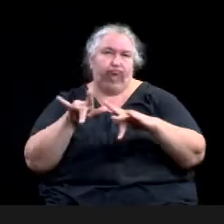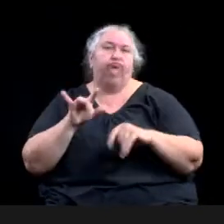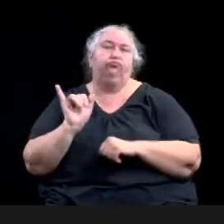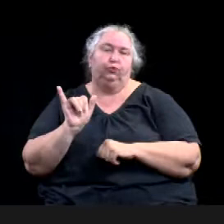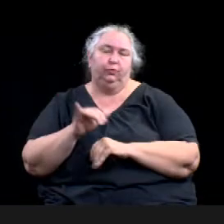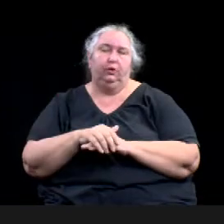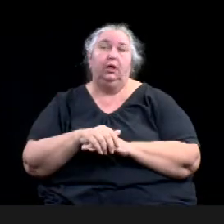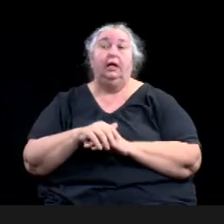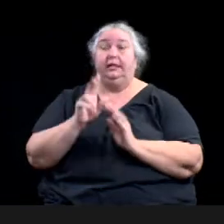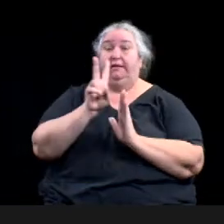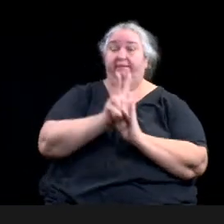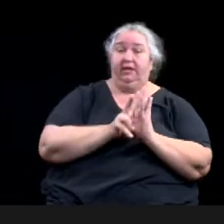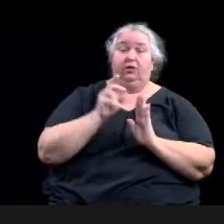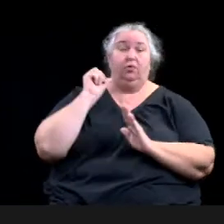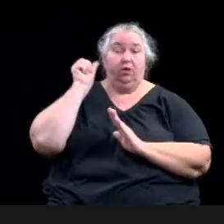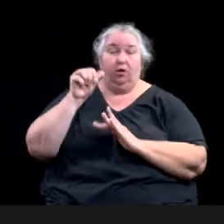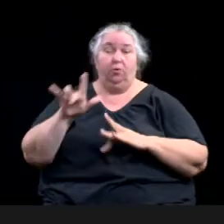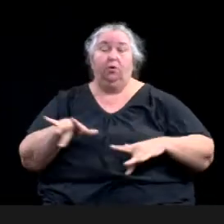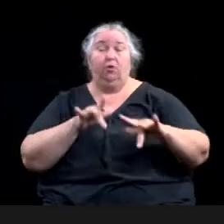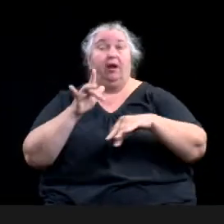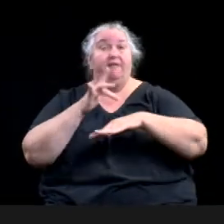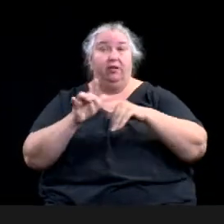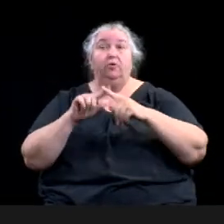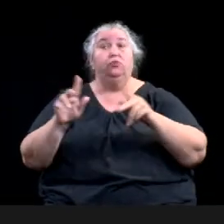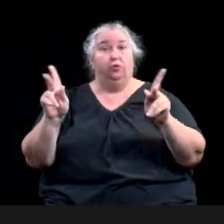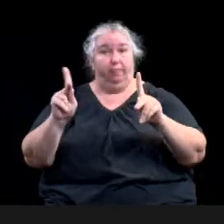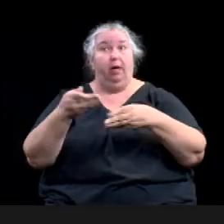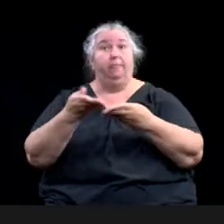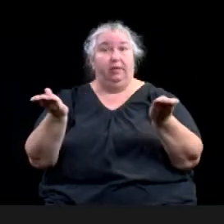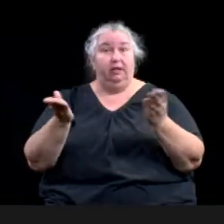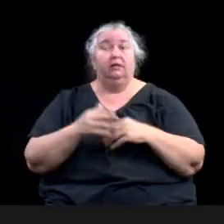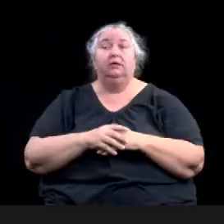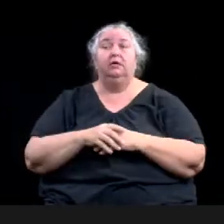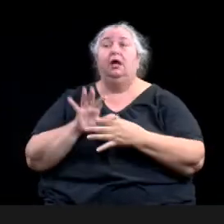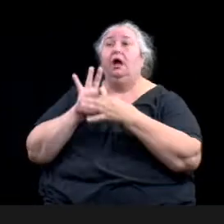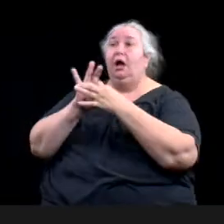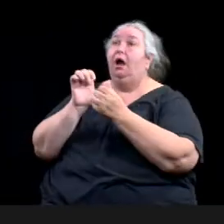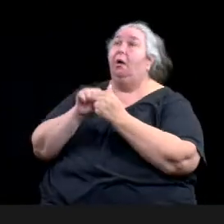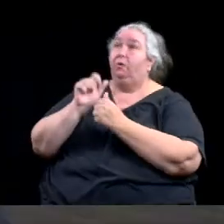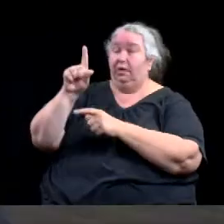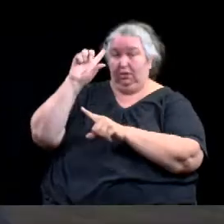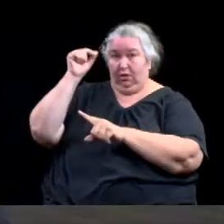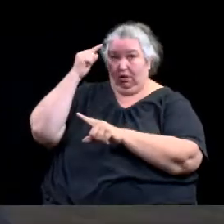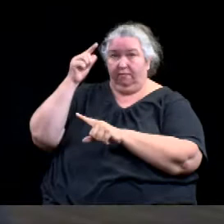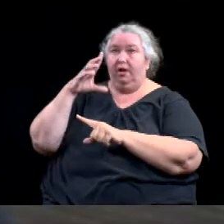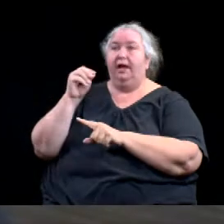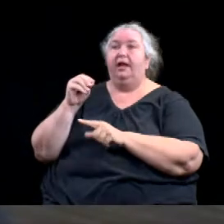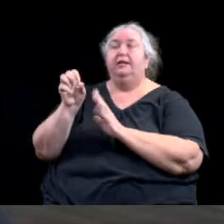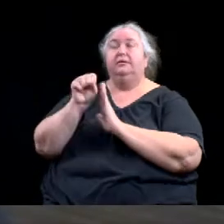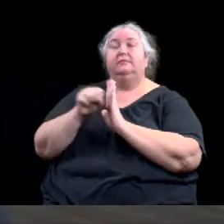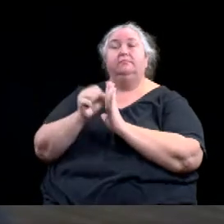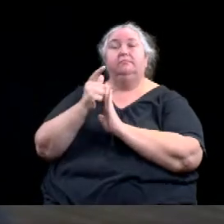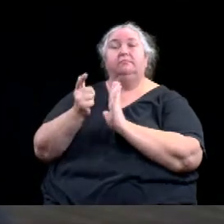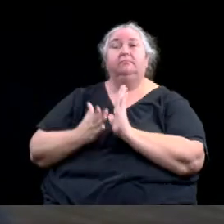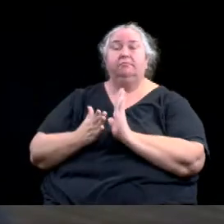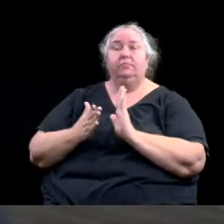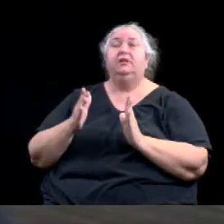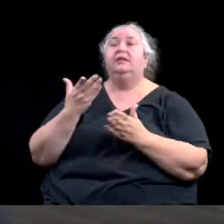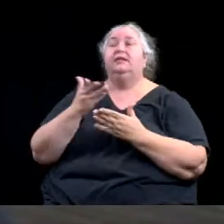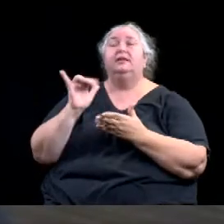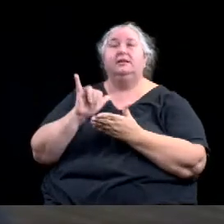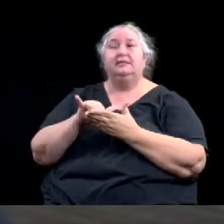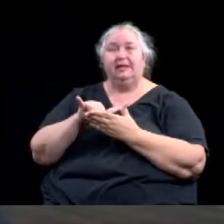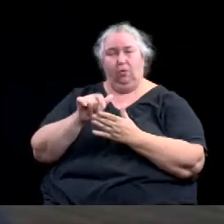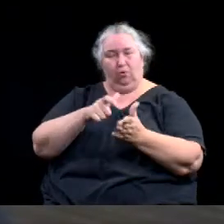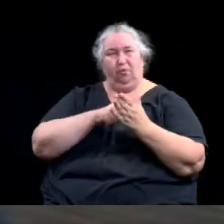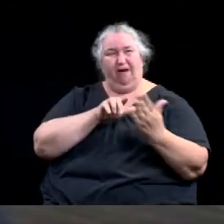statutes that may require face-to-face interaction between members of the public and public officials are suspended. Provided, however, that the government body